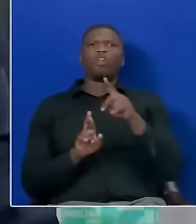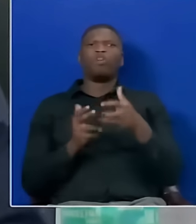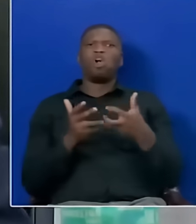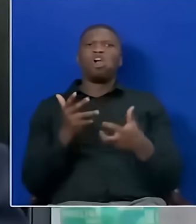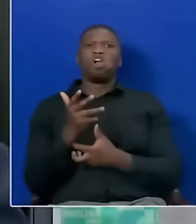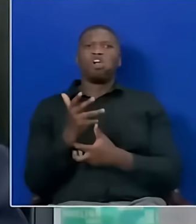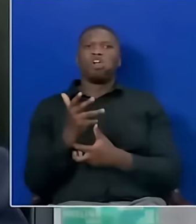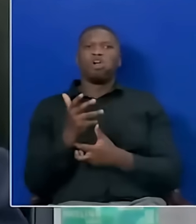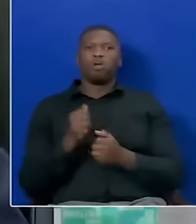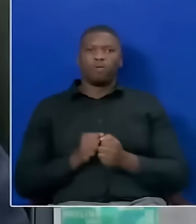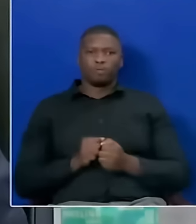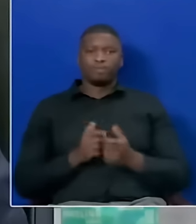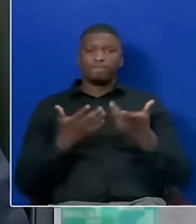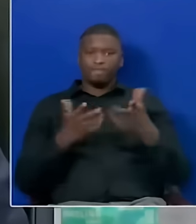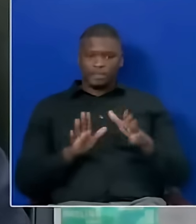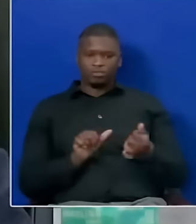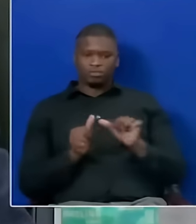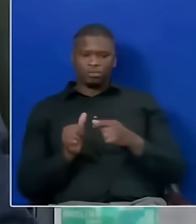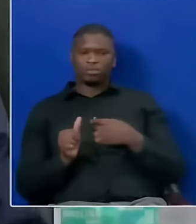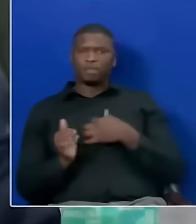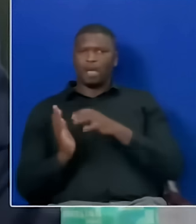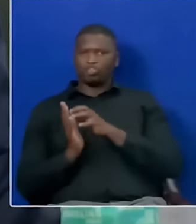the statements.